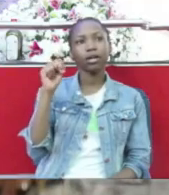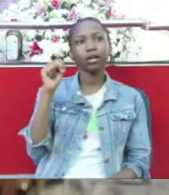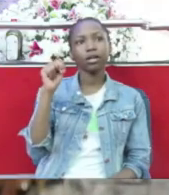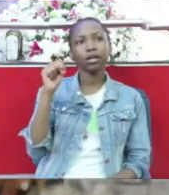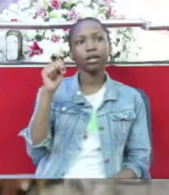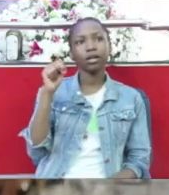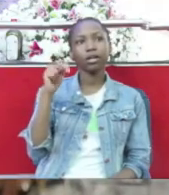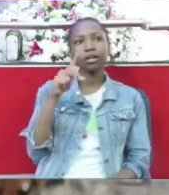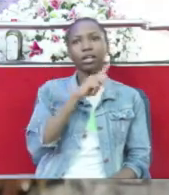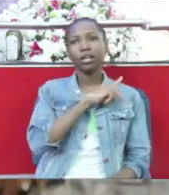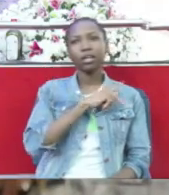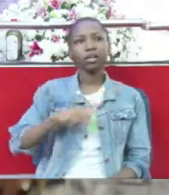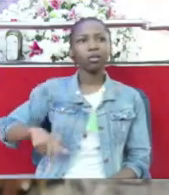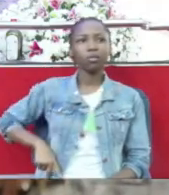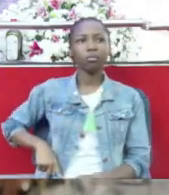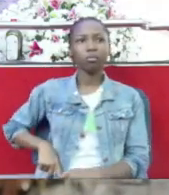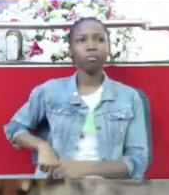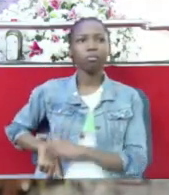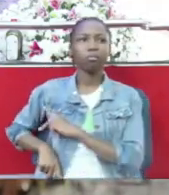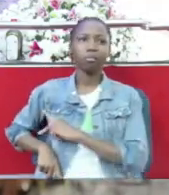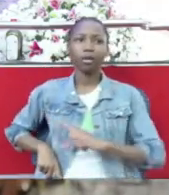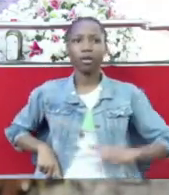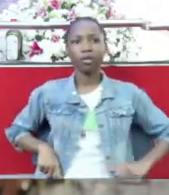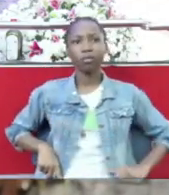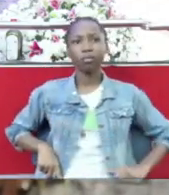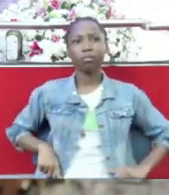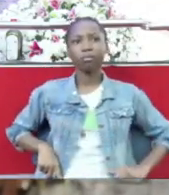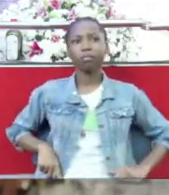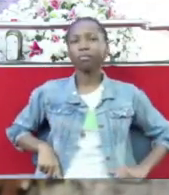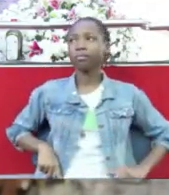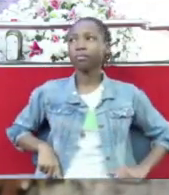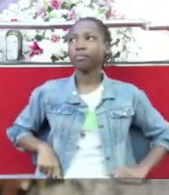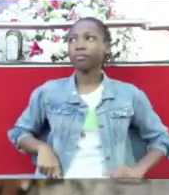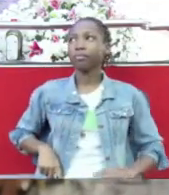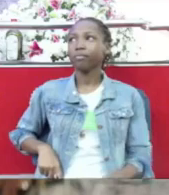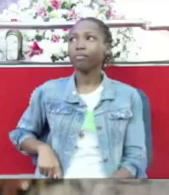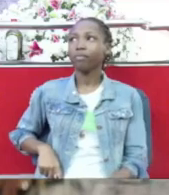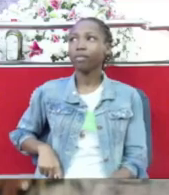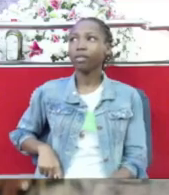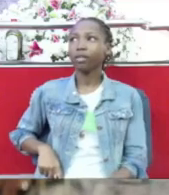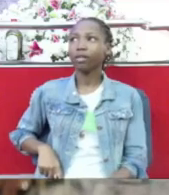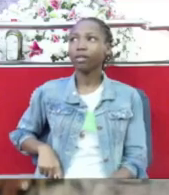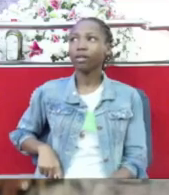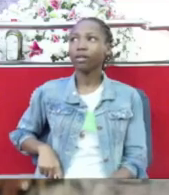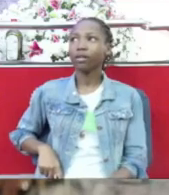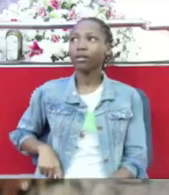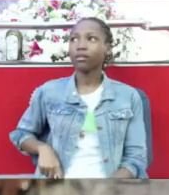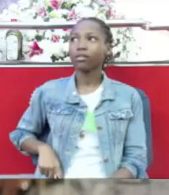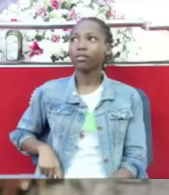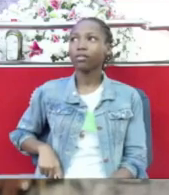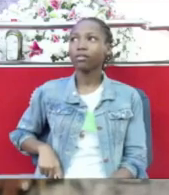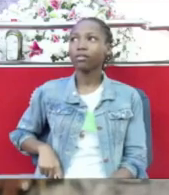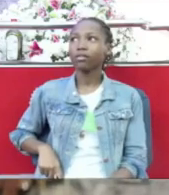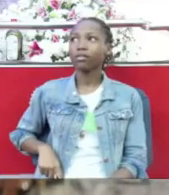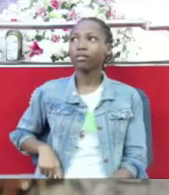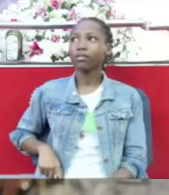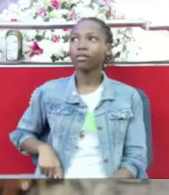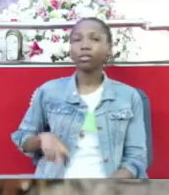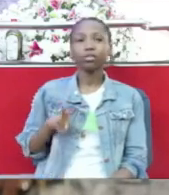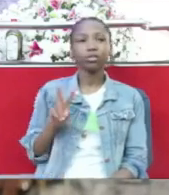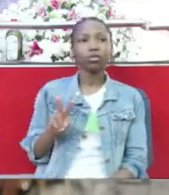wao ukifika, gospel explode. So the Roman Empire, actually the two major